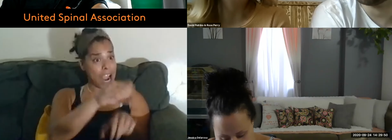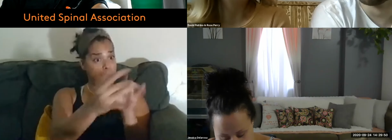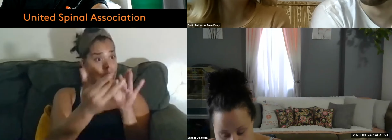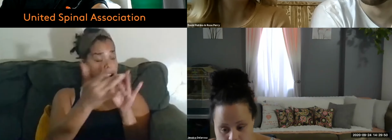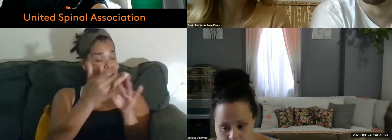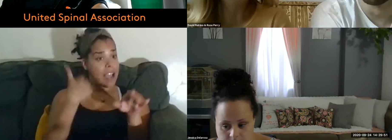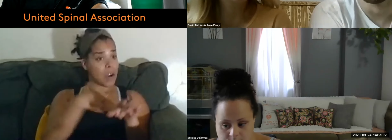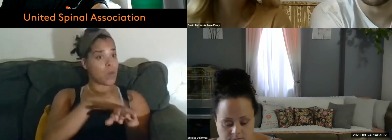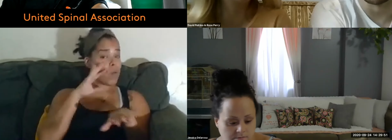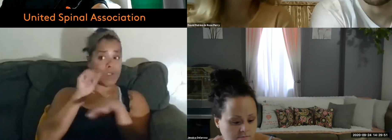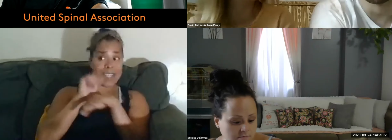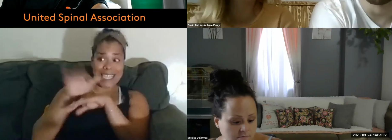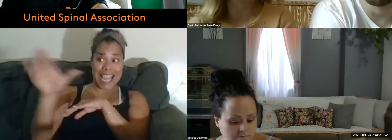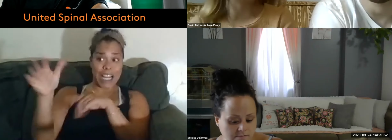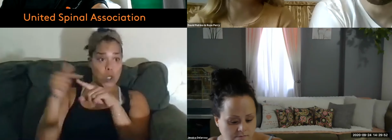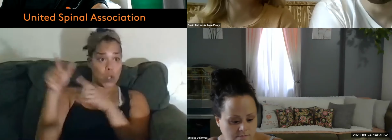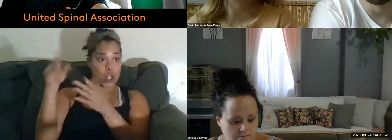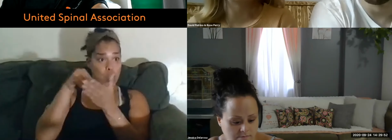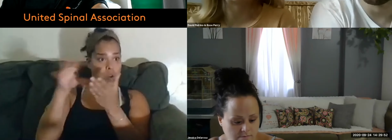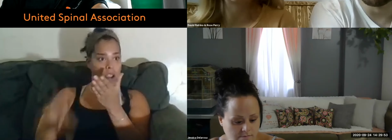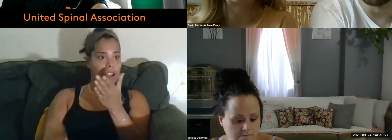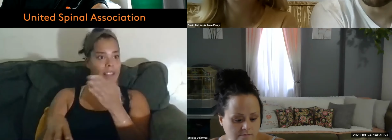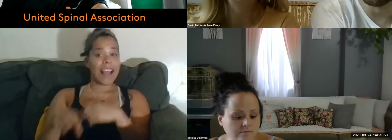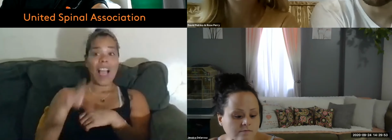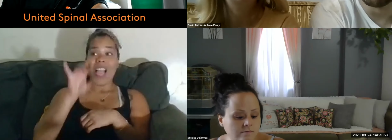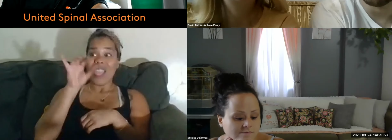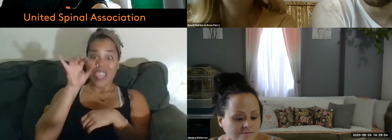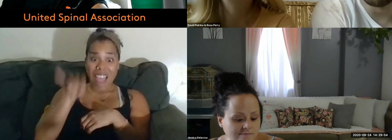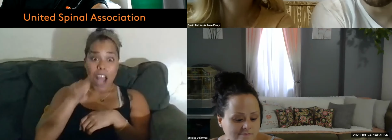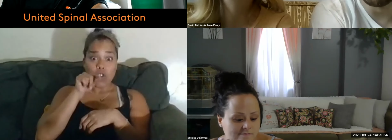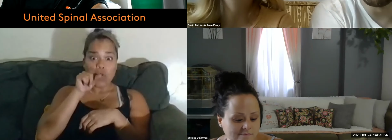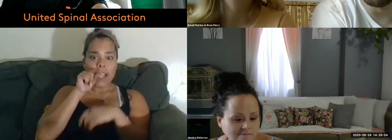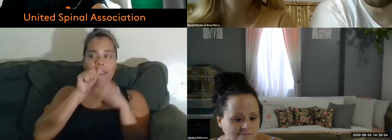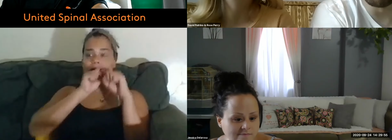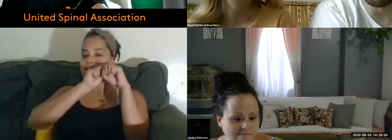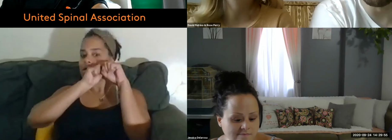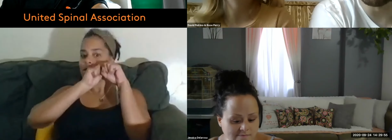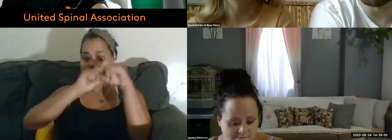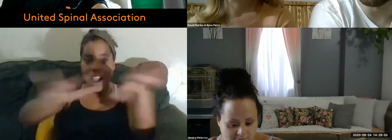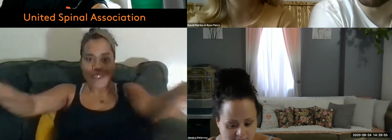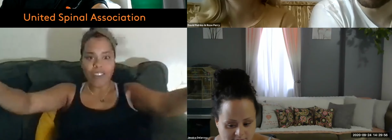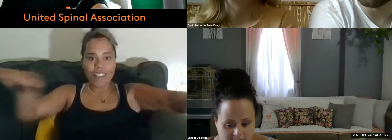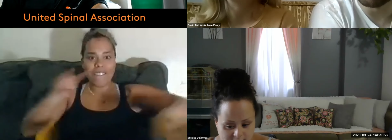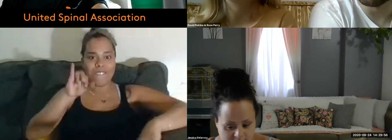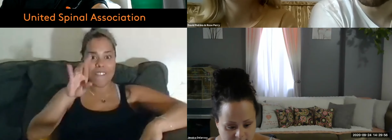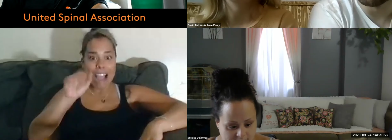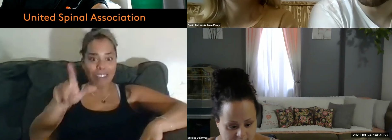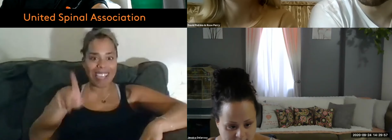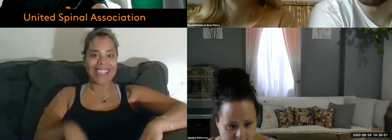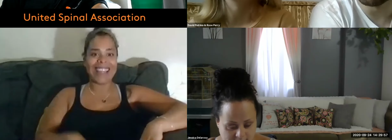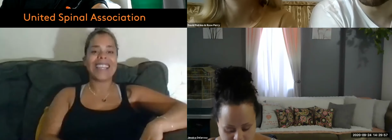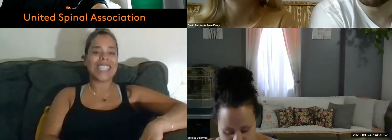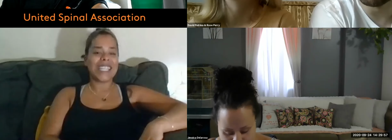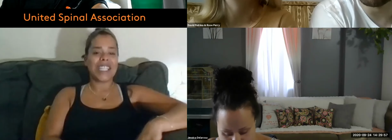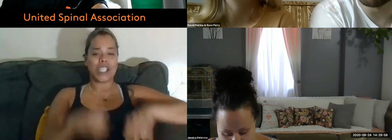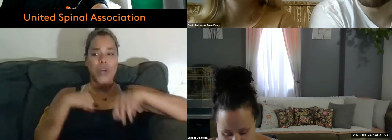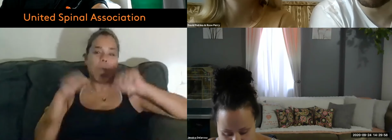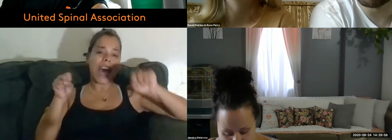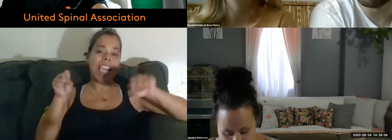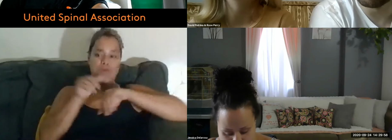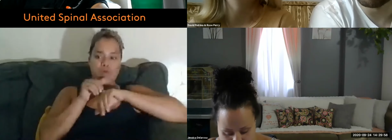that tweet went viral, which was interesting. I did not expect that to happen. And then we were able to send that student a computer,